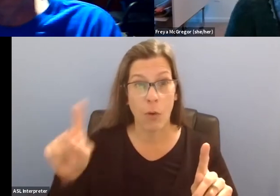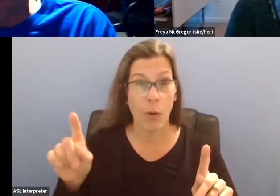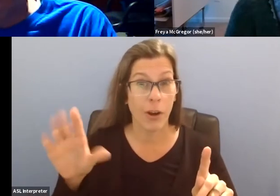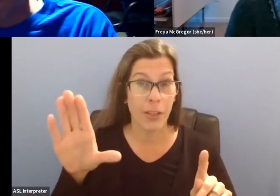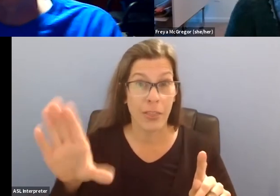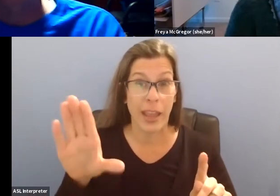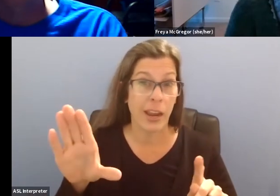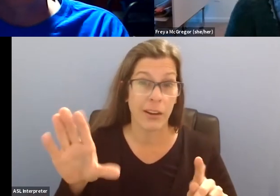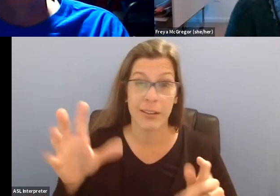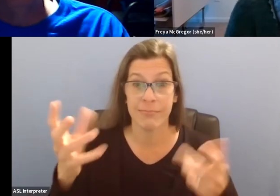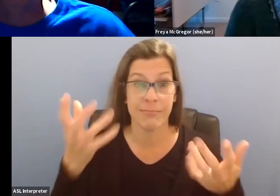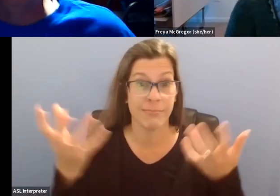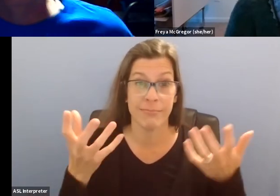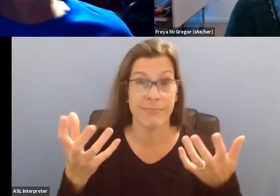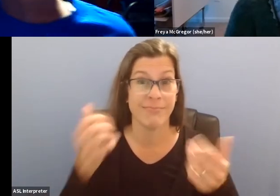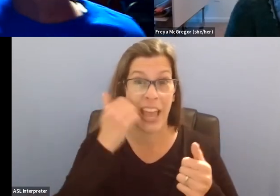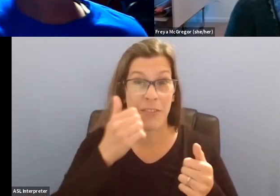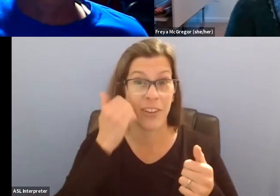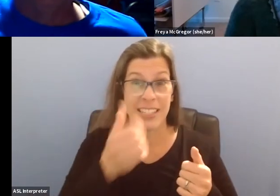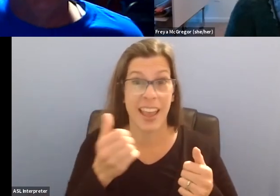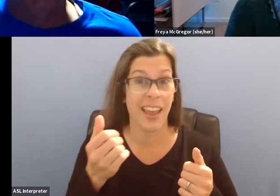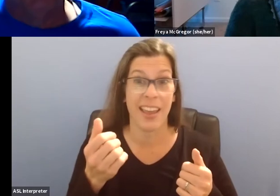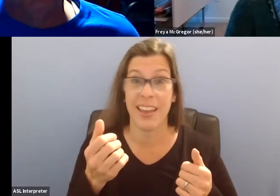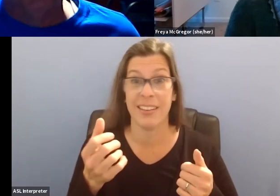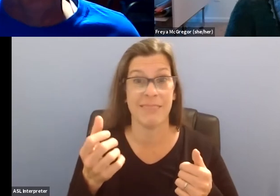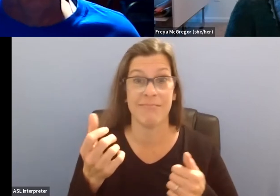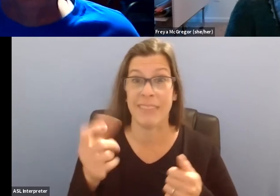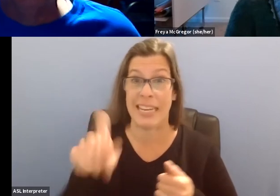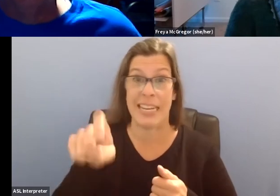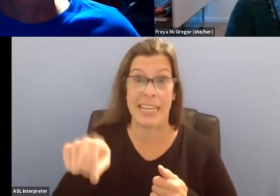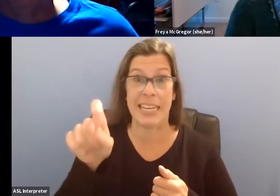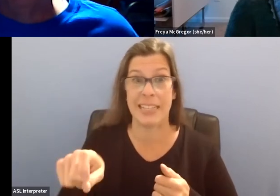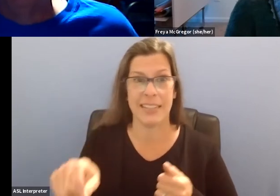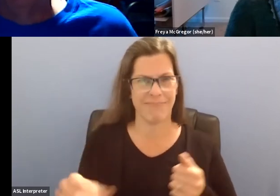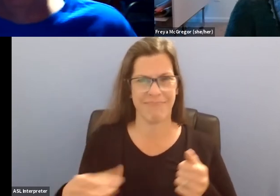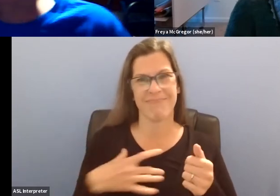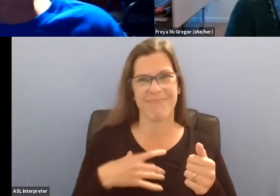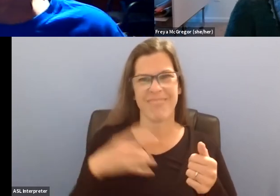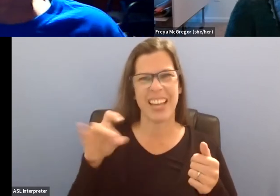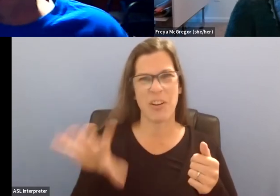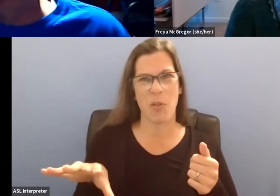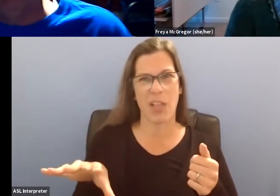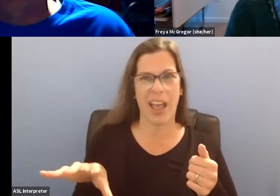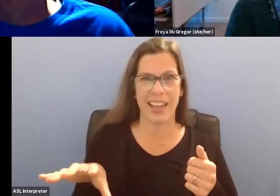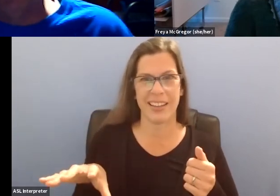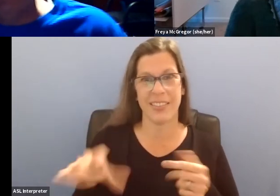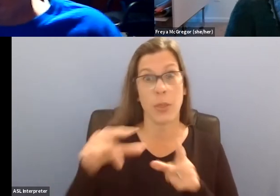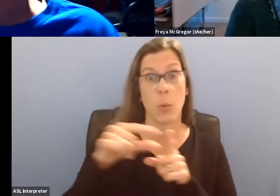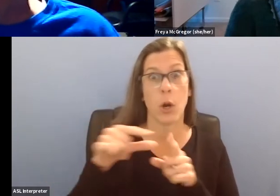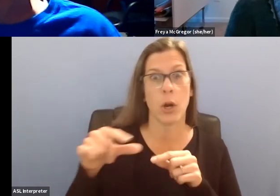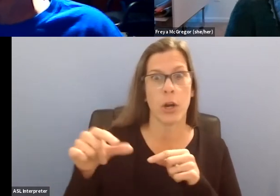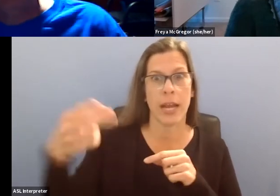even. So I don't care for the word handicapped other than talking about parking spaces or maybe golf